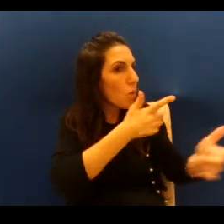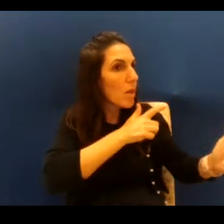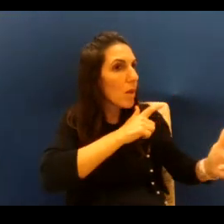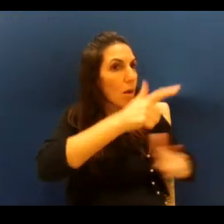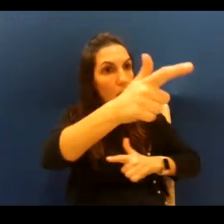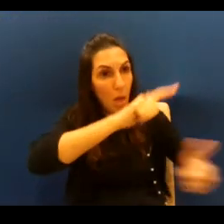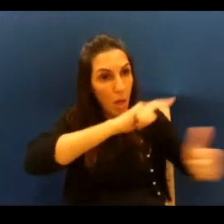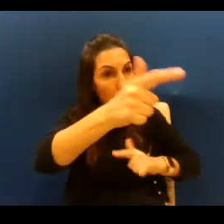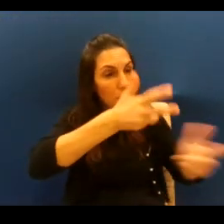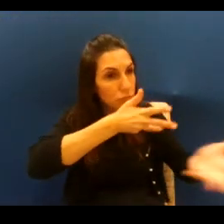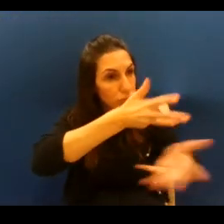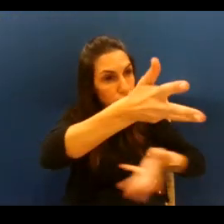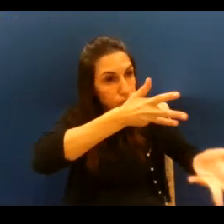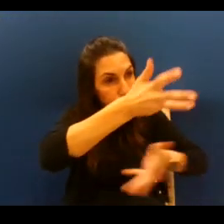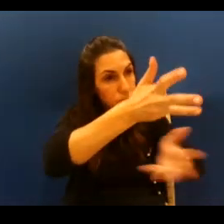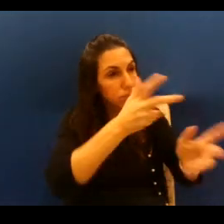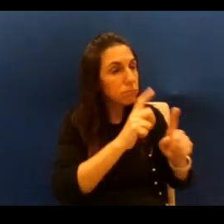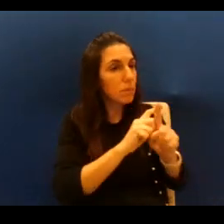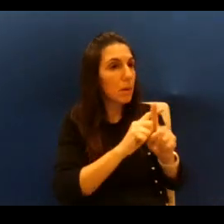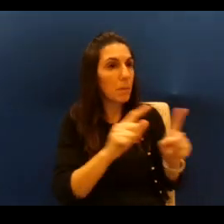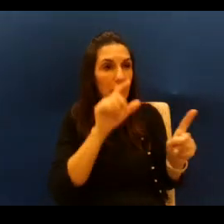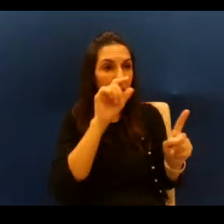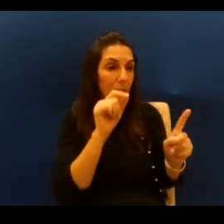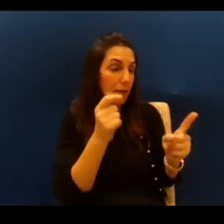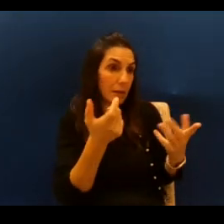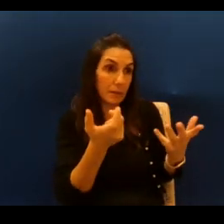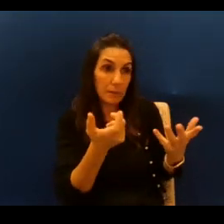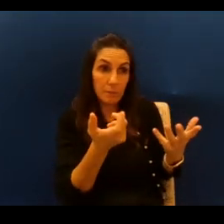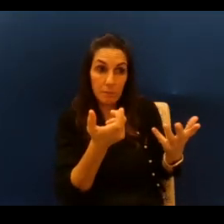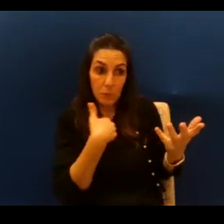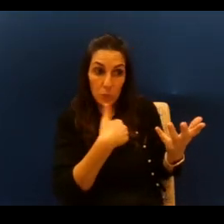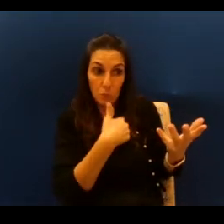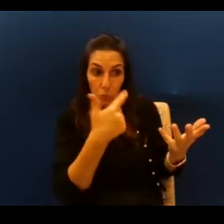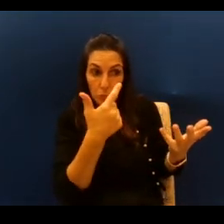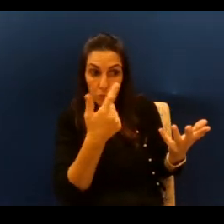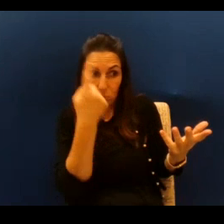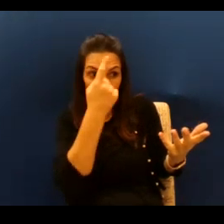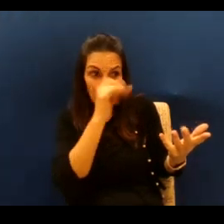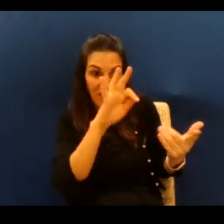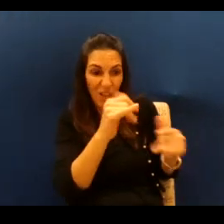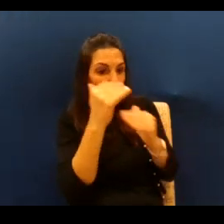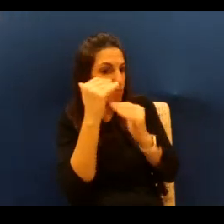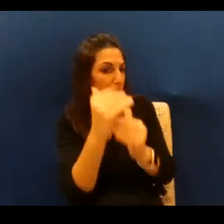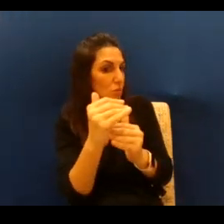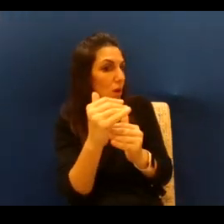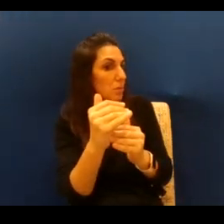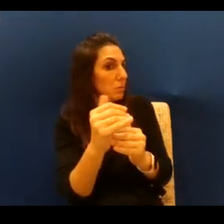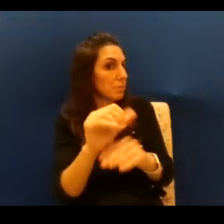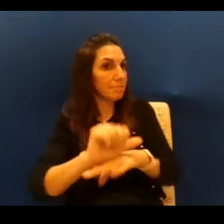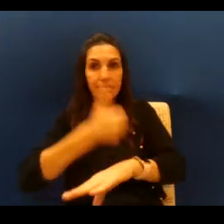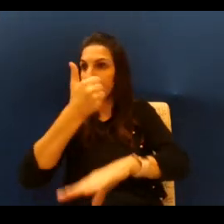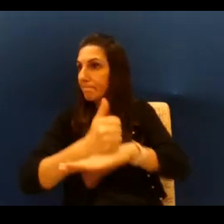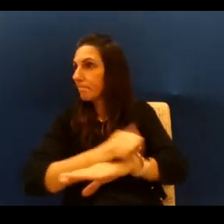steadfast at this. If this information has to, or this restriction has to stay in there, then I think that's helpful for